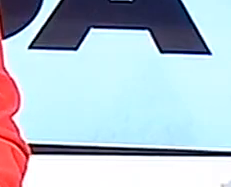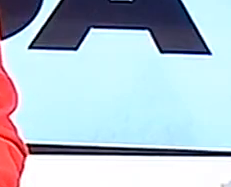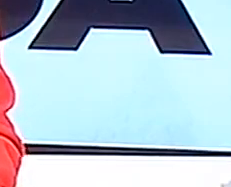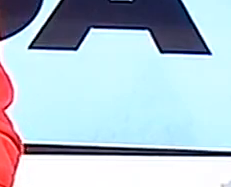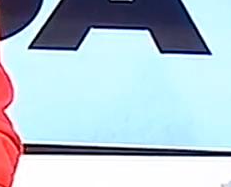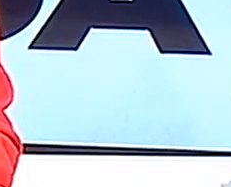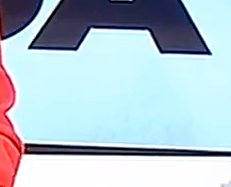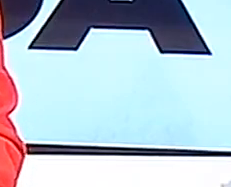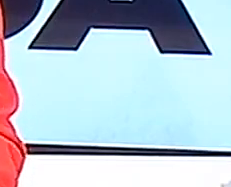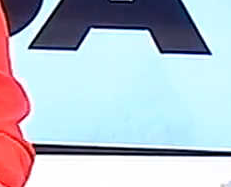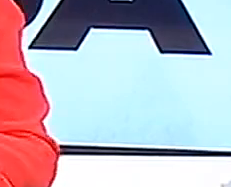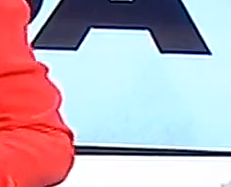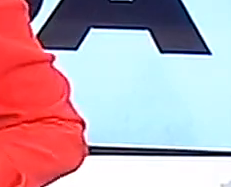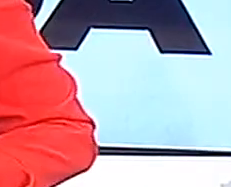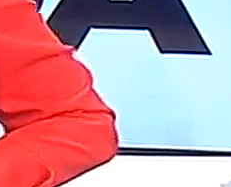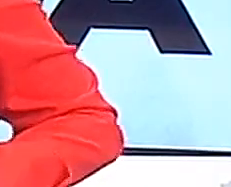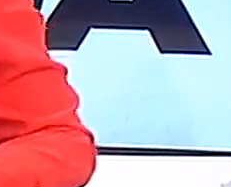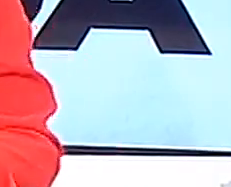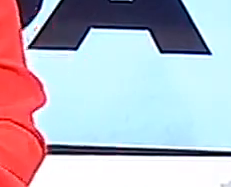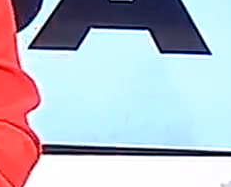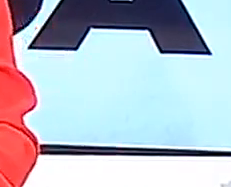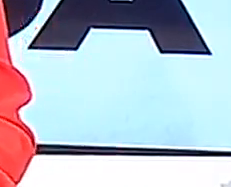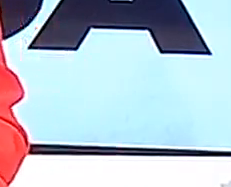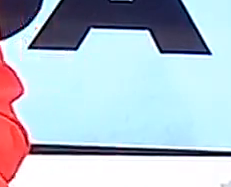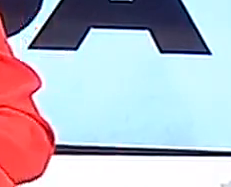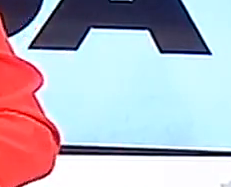what is happening in Kericho.